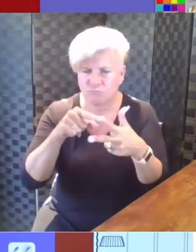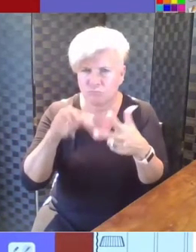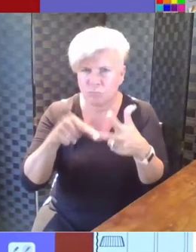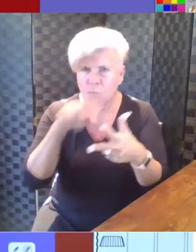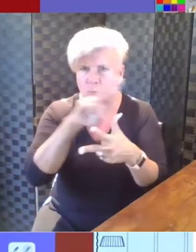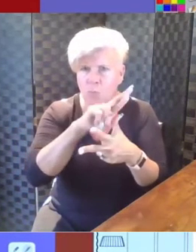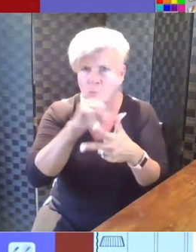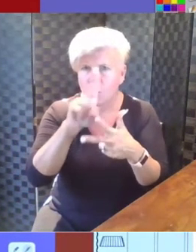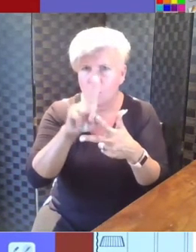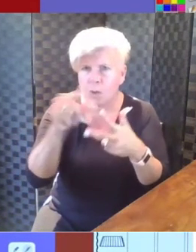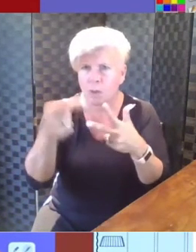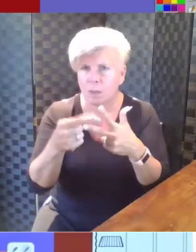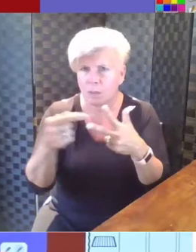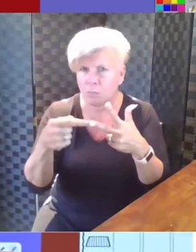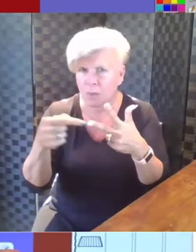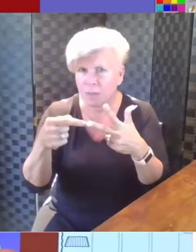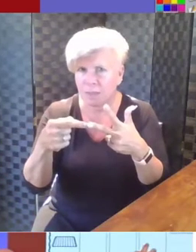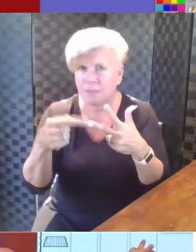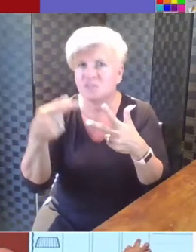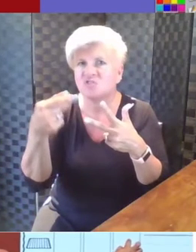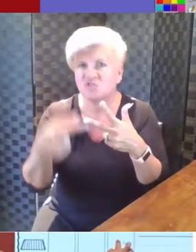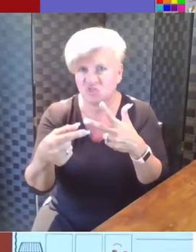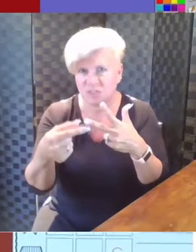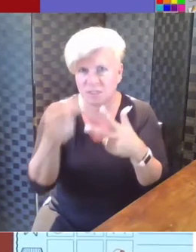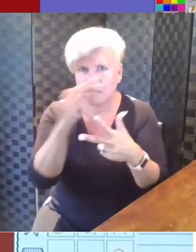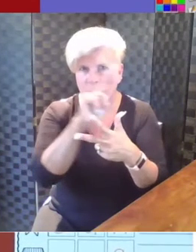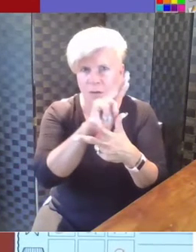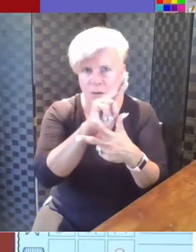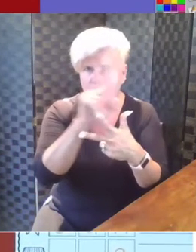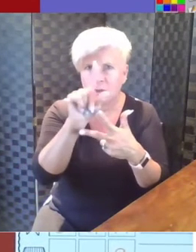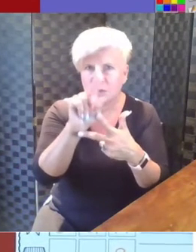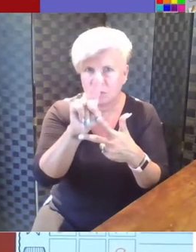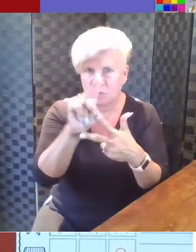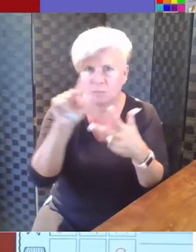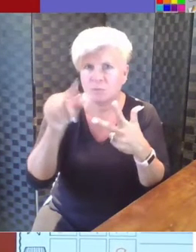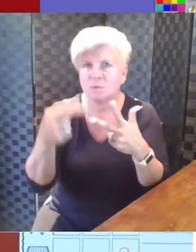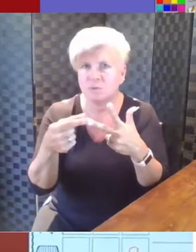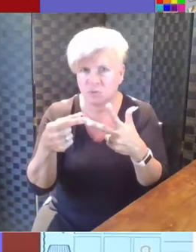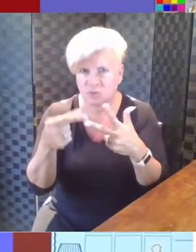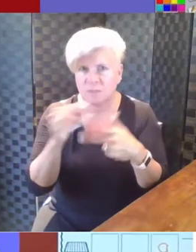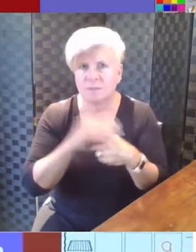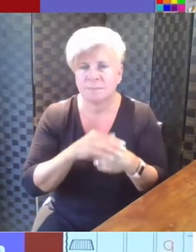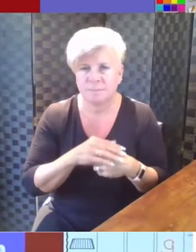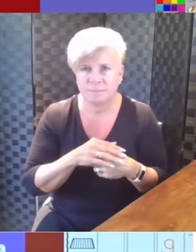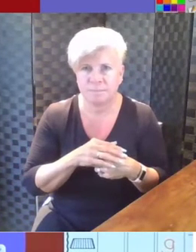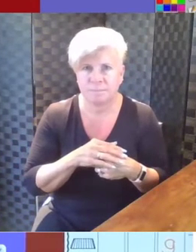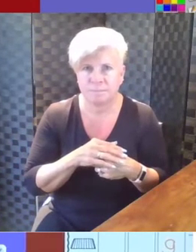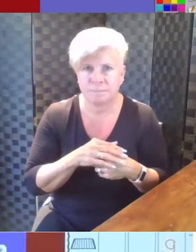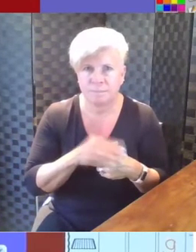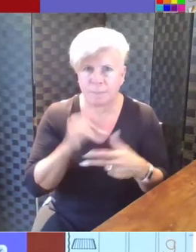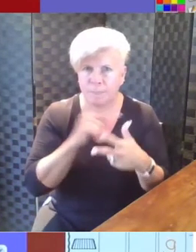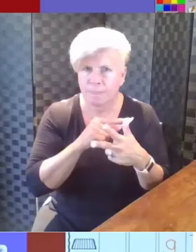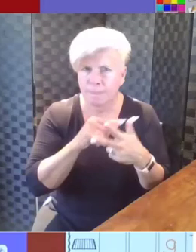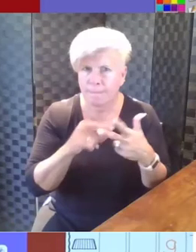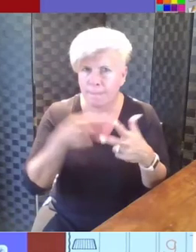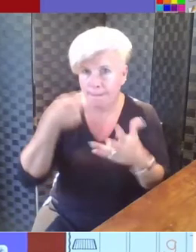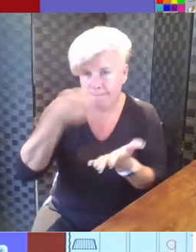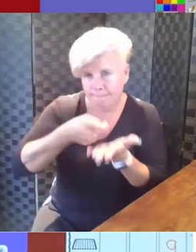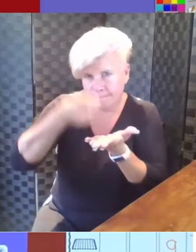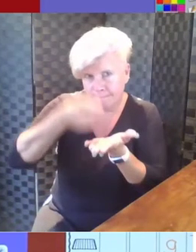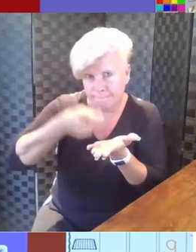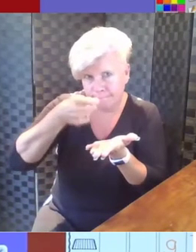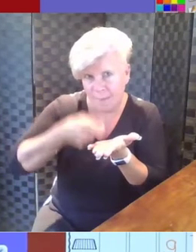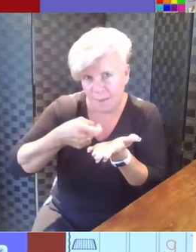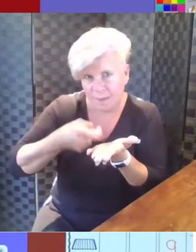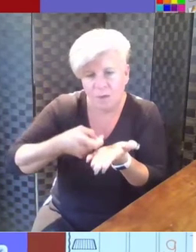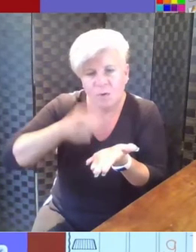rug? G. I think that's a mug.